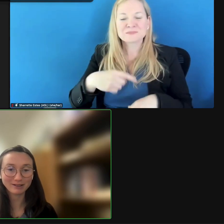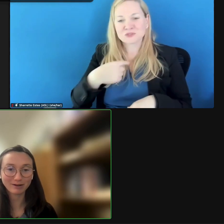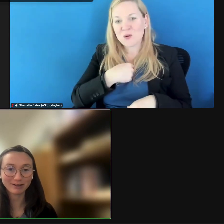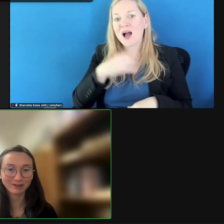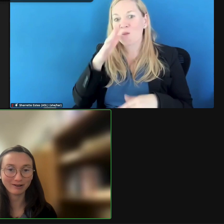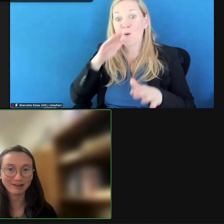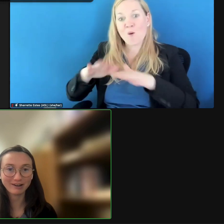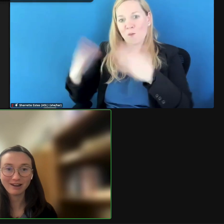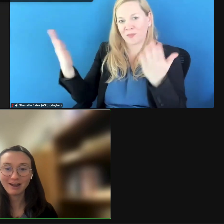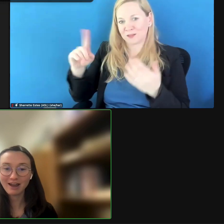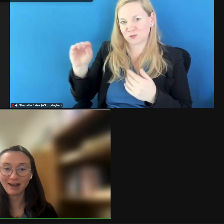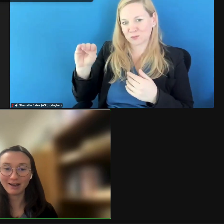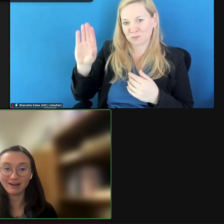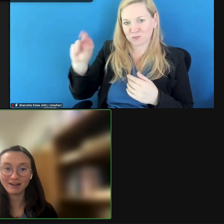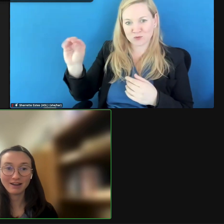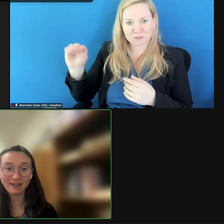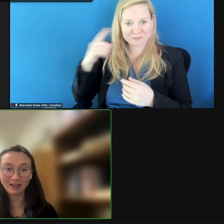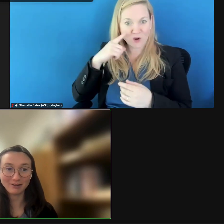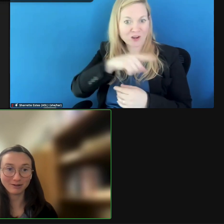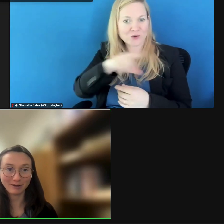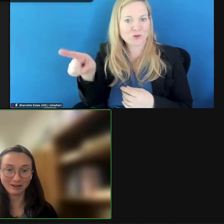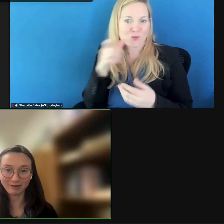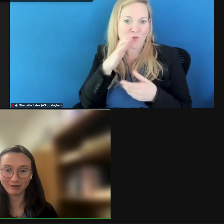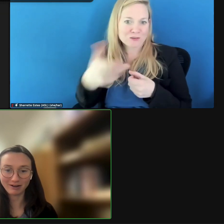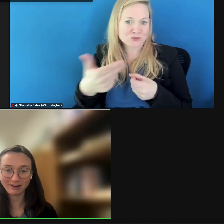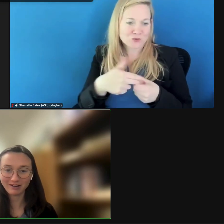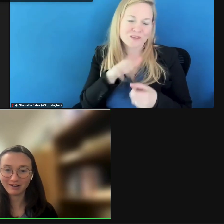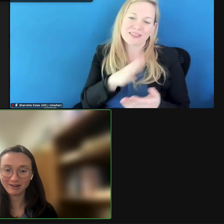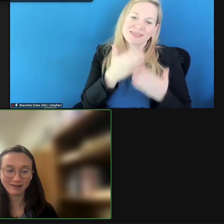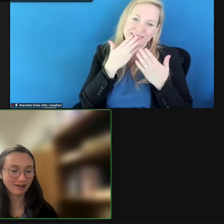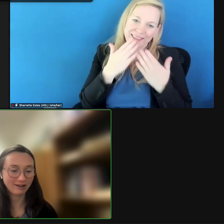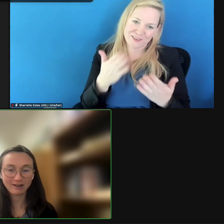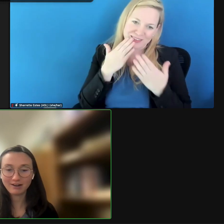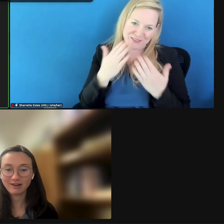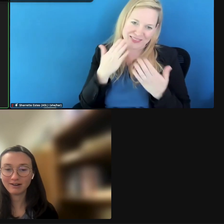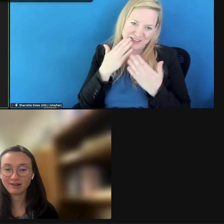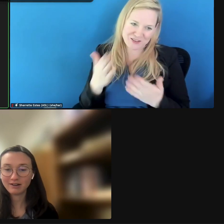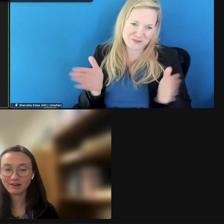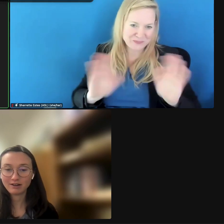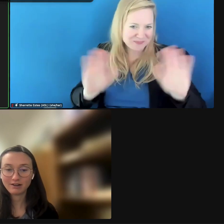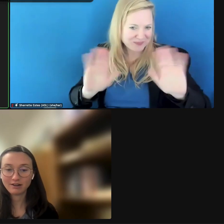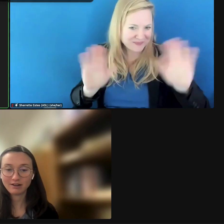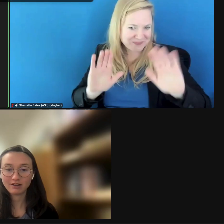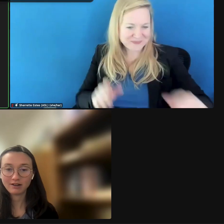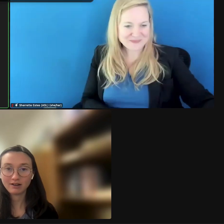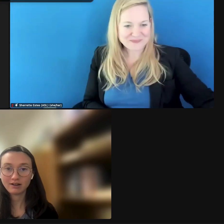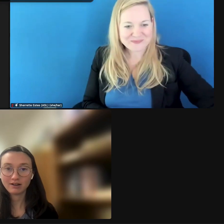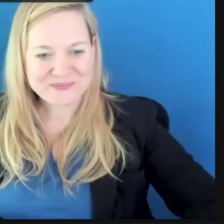anybody who does want to join. And thank you so much, everyone. Thanks so much.